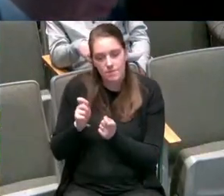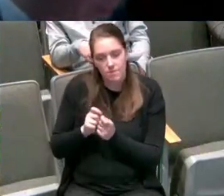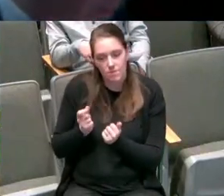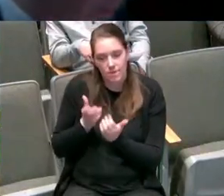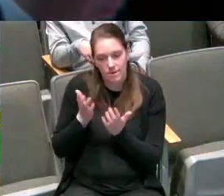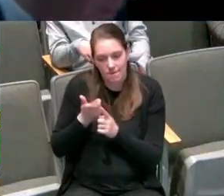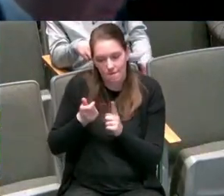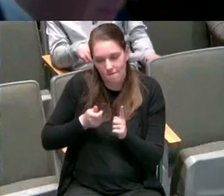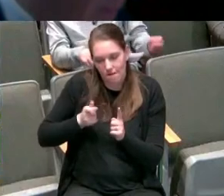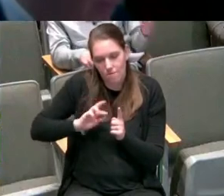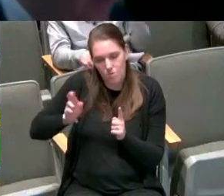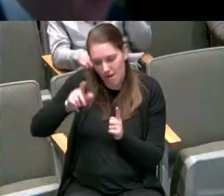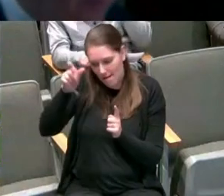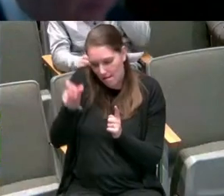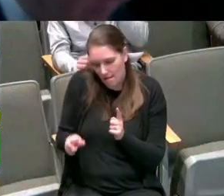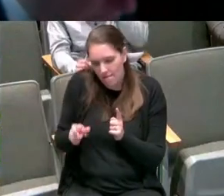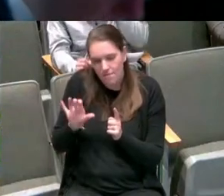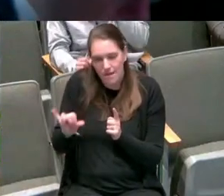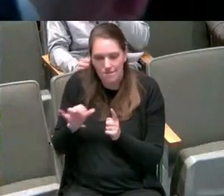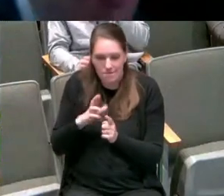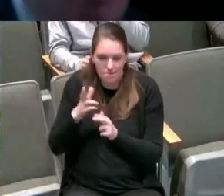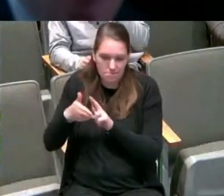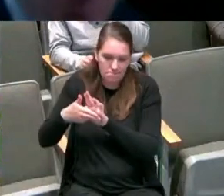appropriation committee recommendation